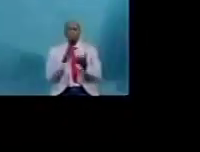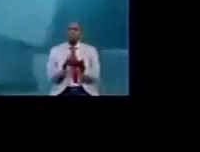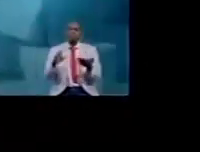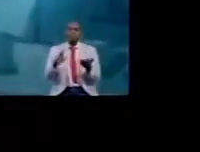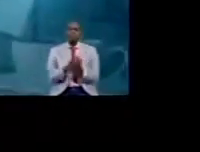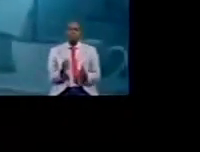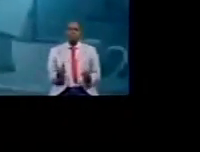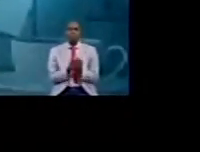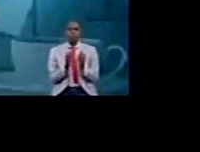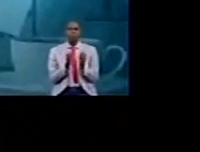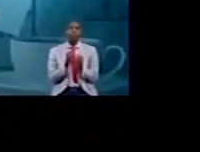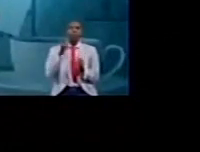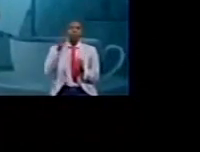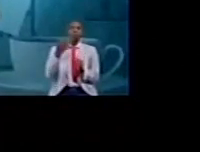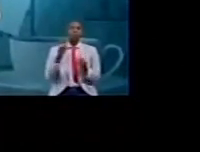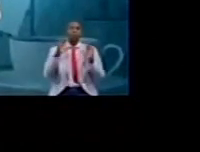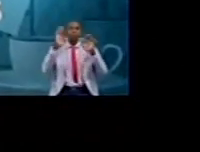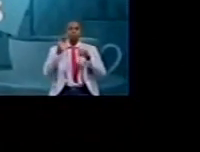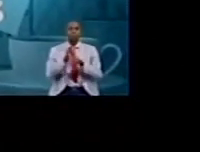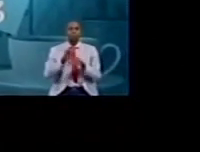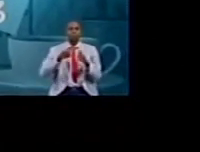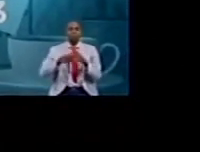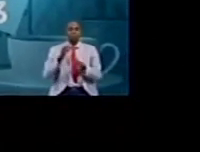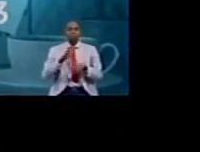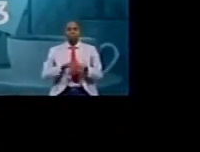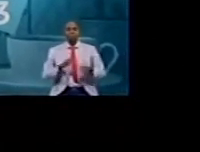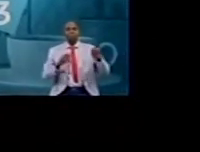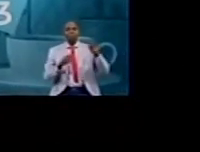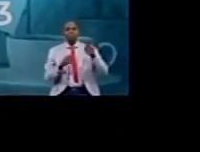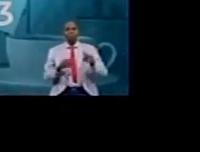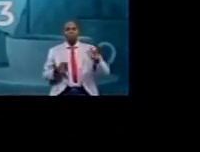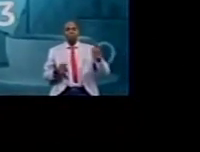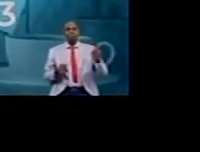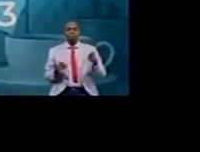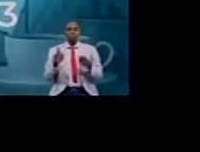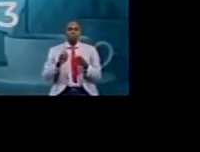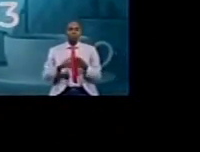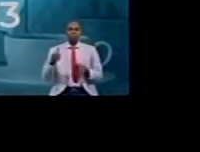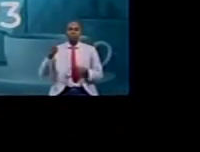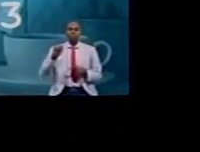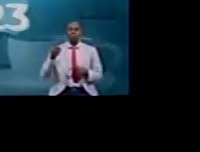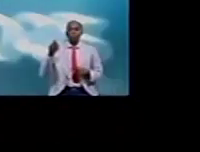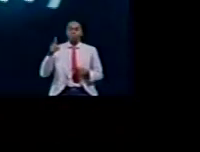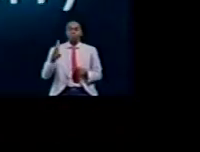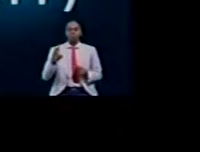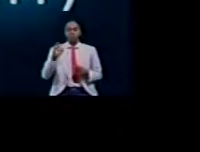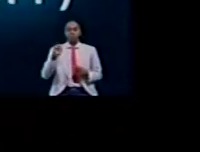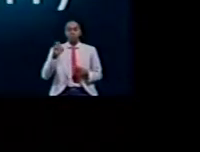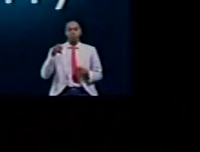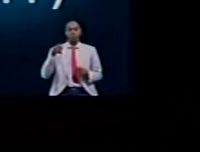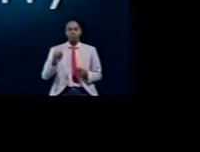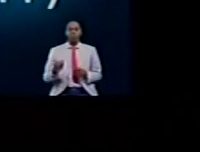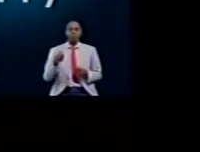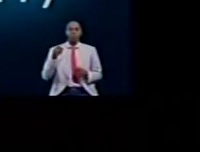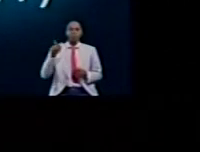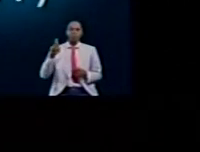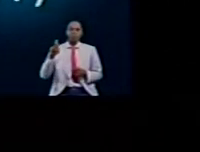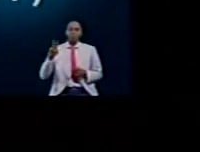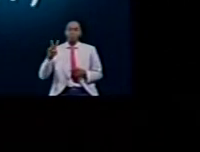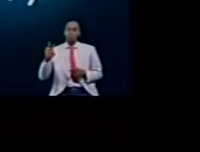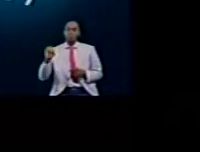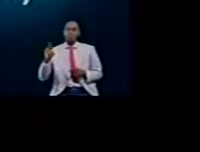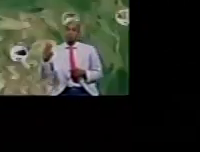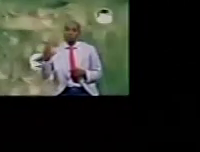miracles. Starting from Thursday 21st to Tuesday 26th September 2023 at 1600 hour